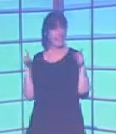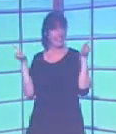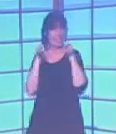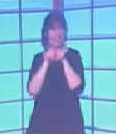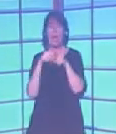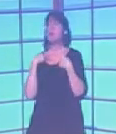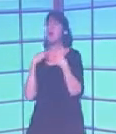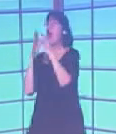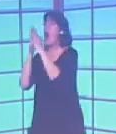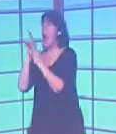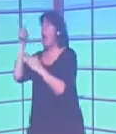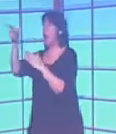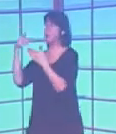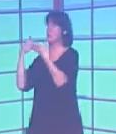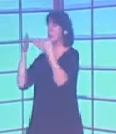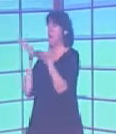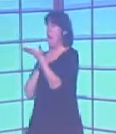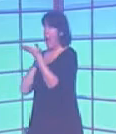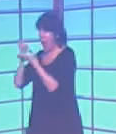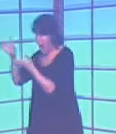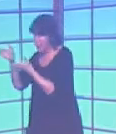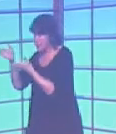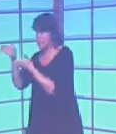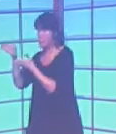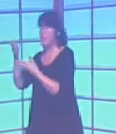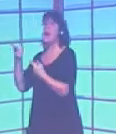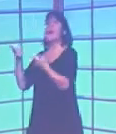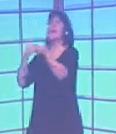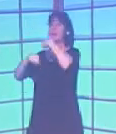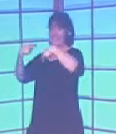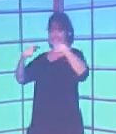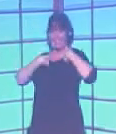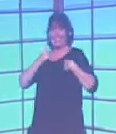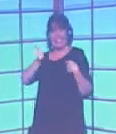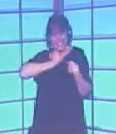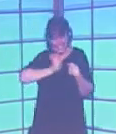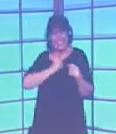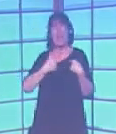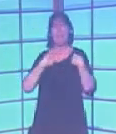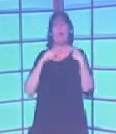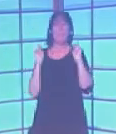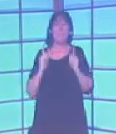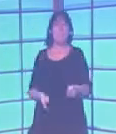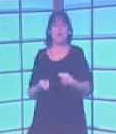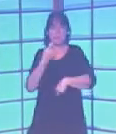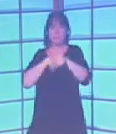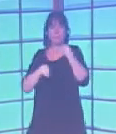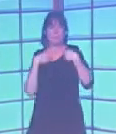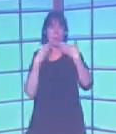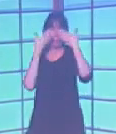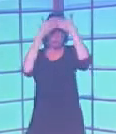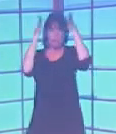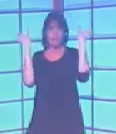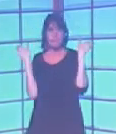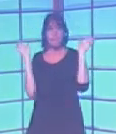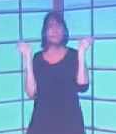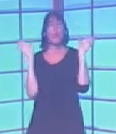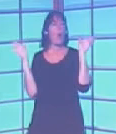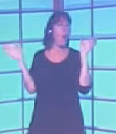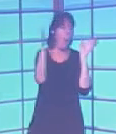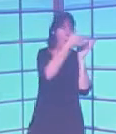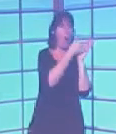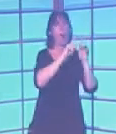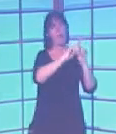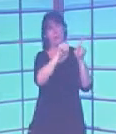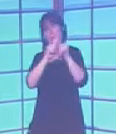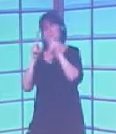rules. So we have to be pan-disabled as well. We have to think not just about ourselves in terms of our